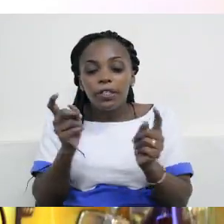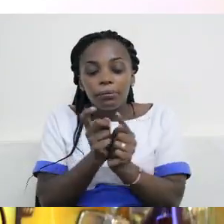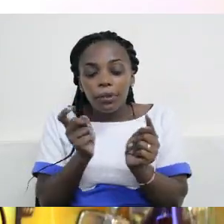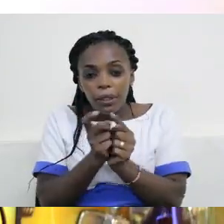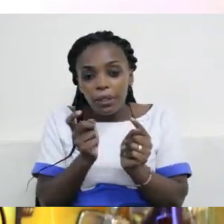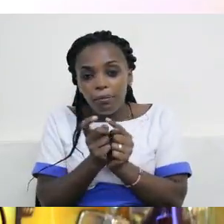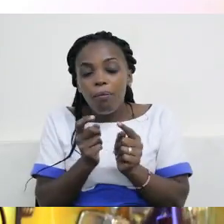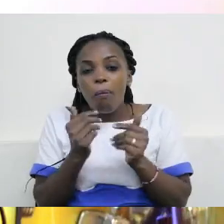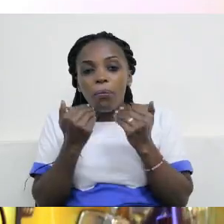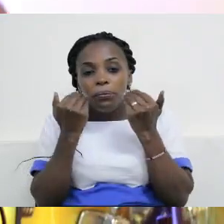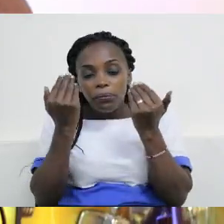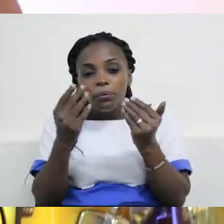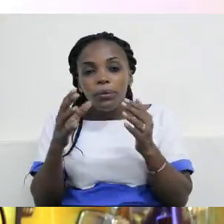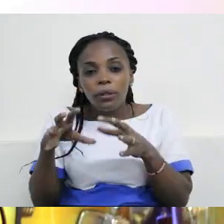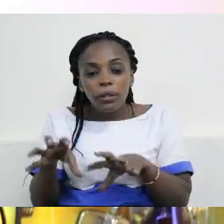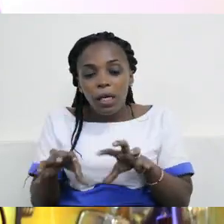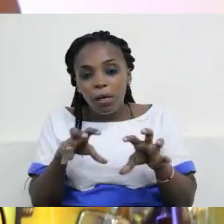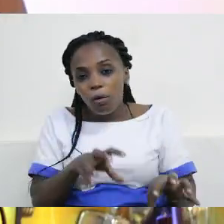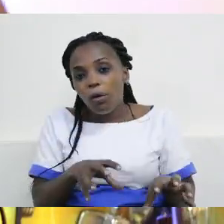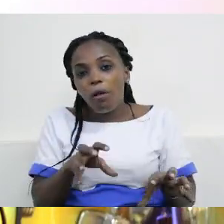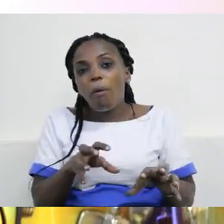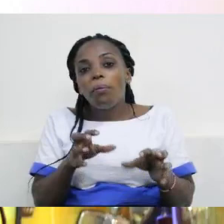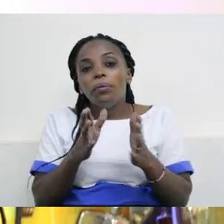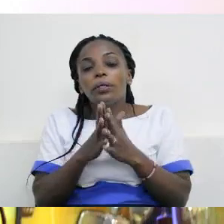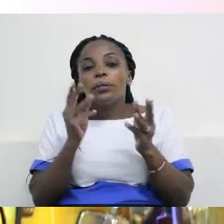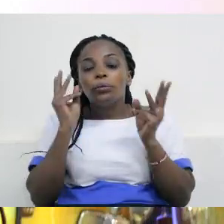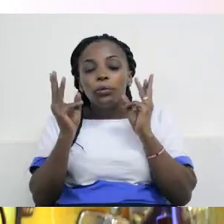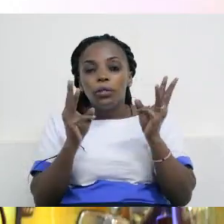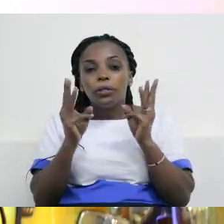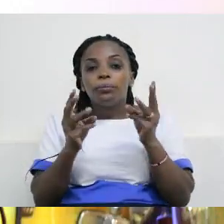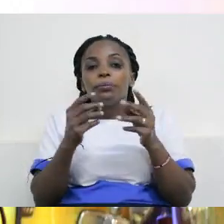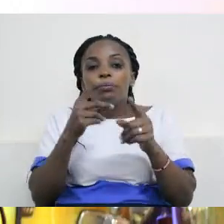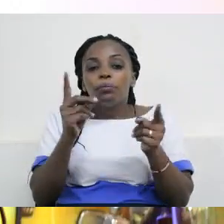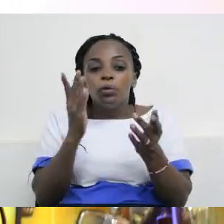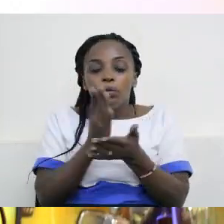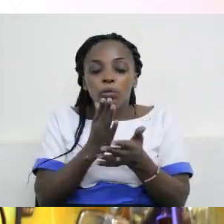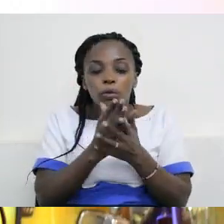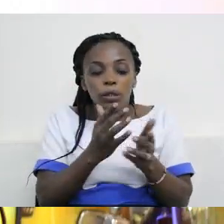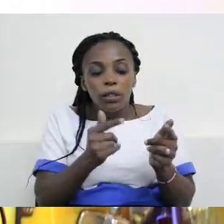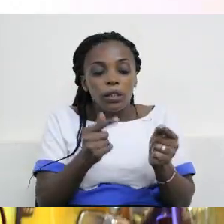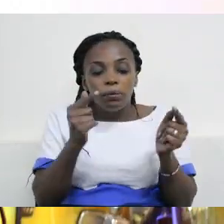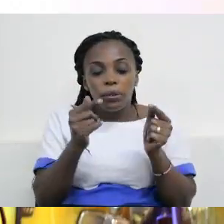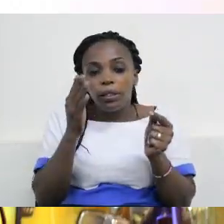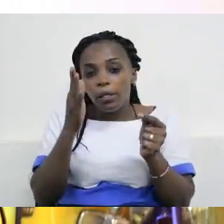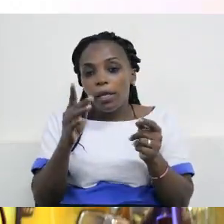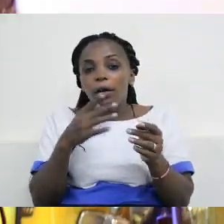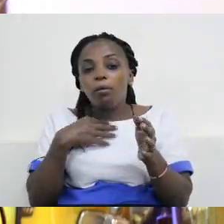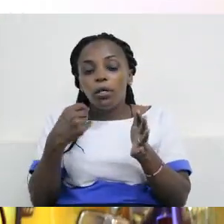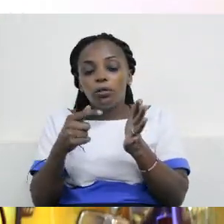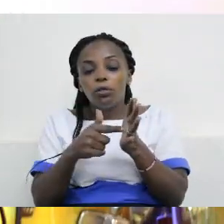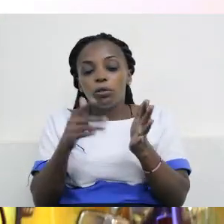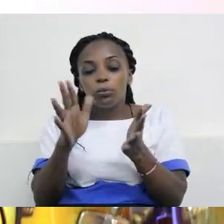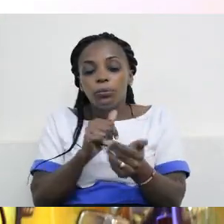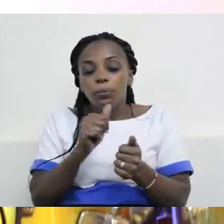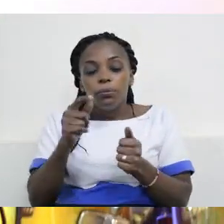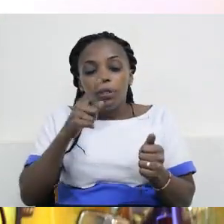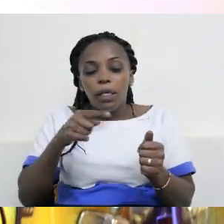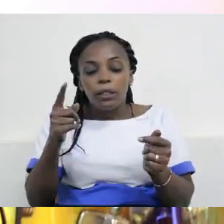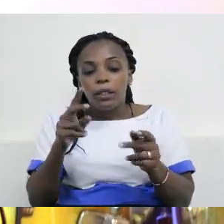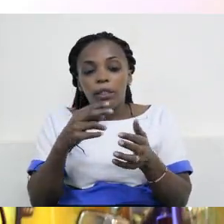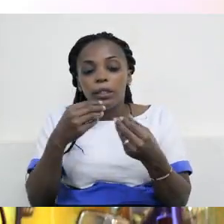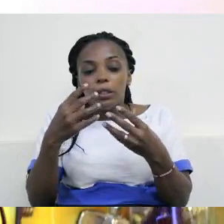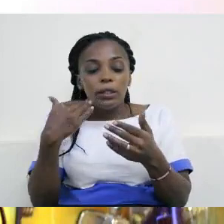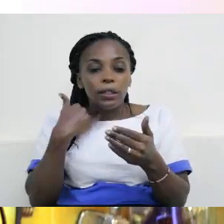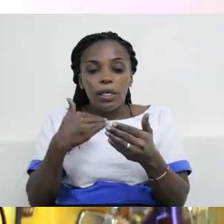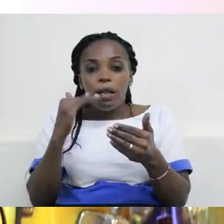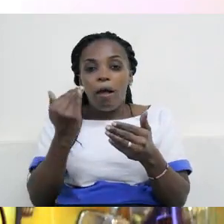grief, with pain, with struggle, with anguish, and with fear. The enemy is out to exploit us and steal our praise, and